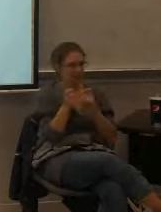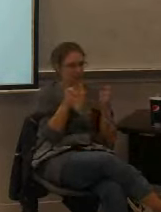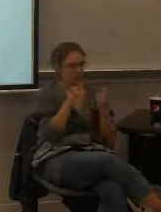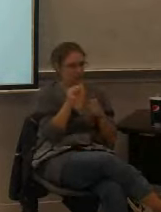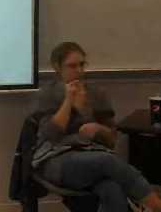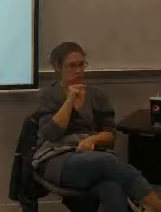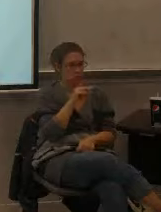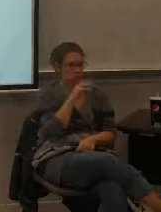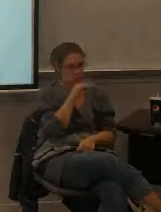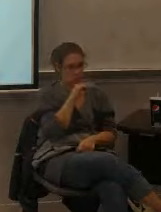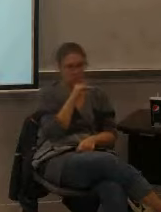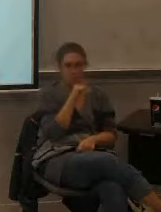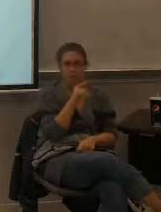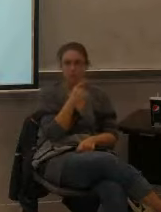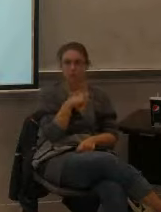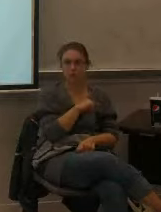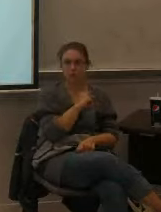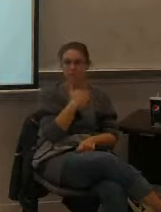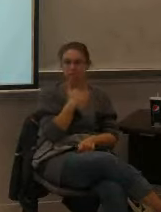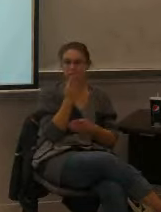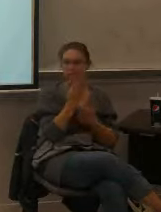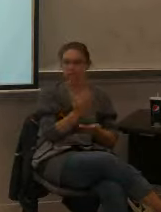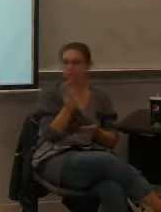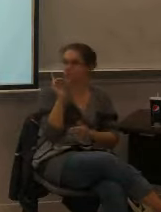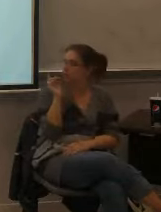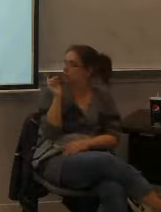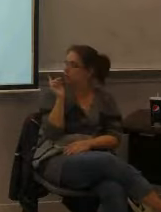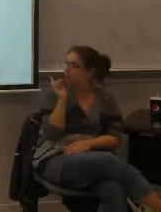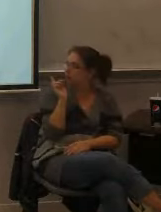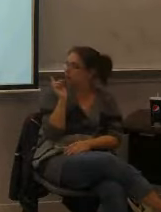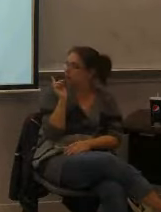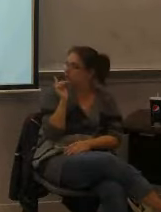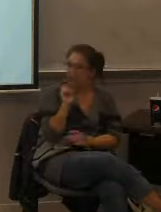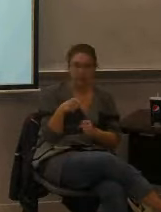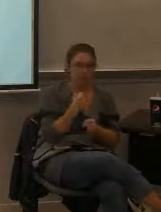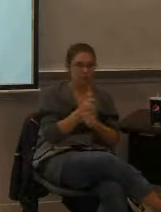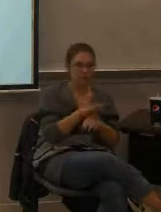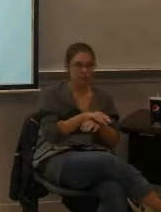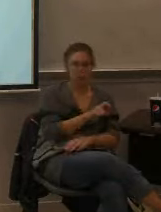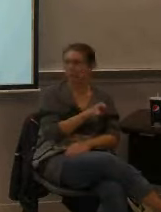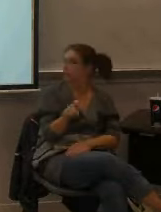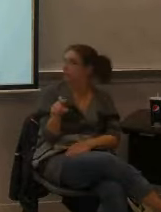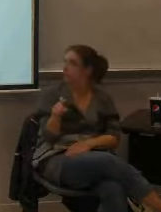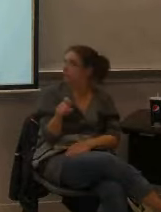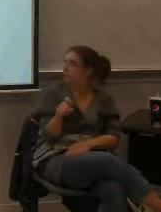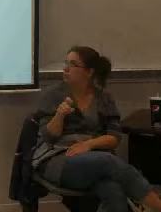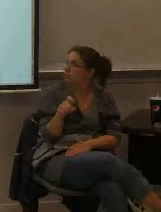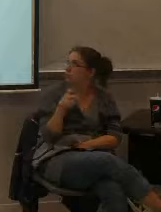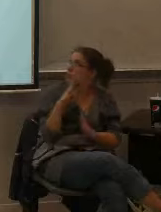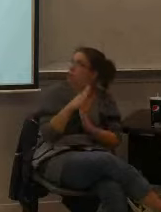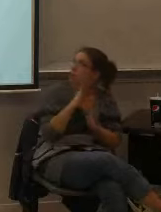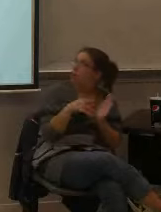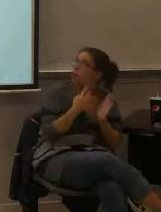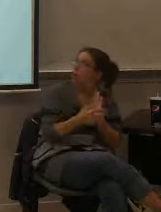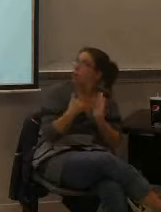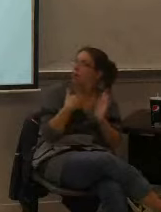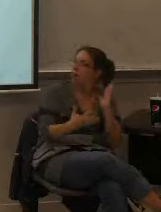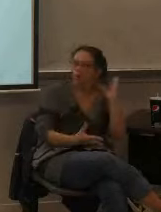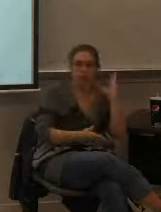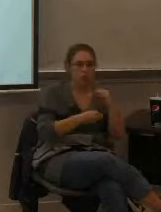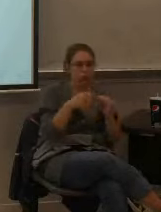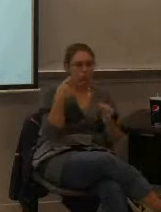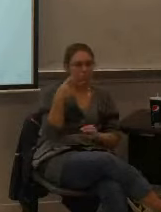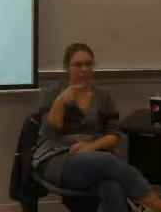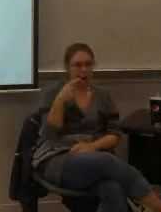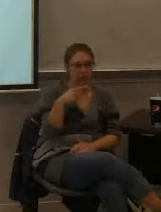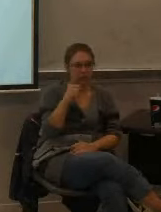pollution. We have here year on the x-axis, and the top graph has the total phosphorus,